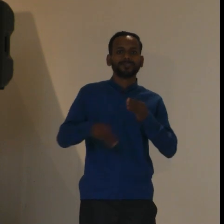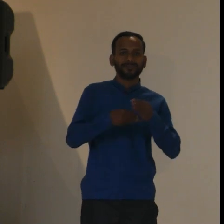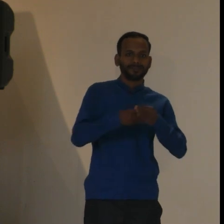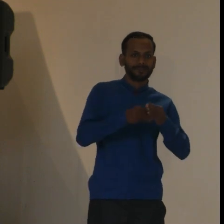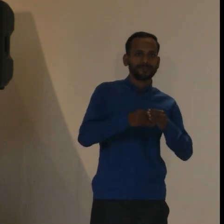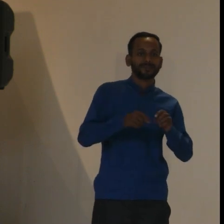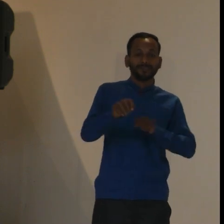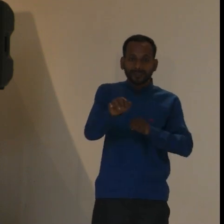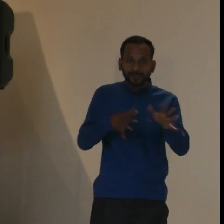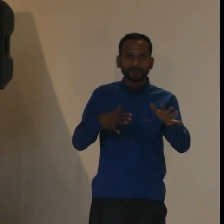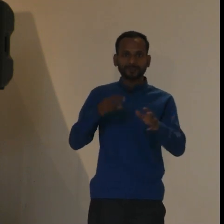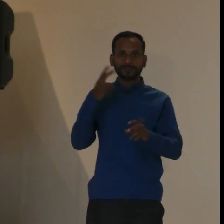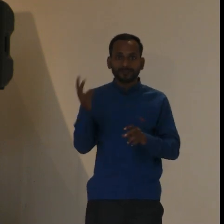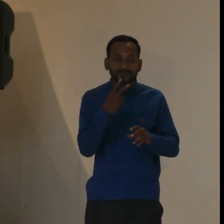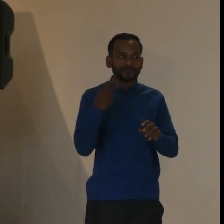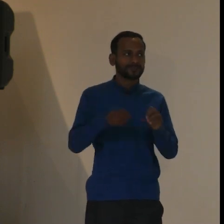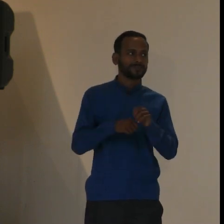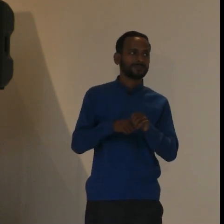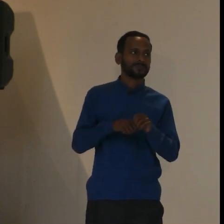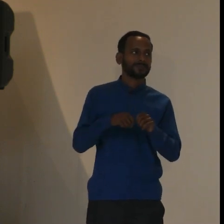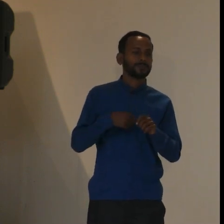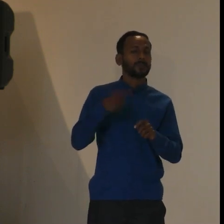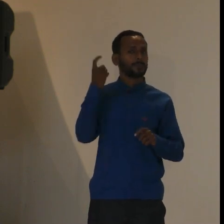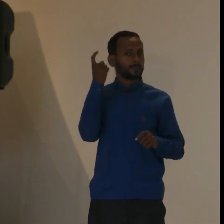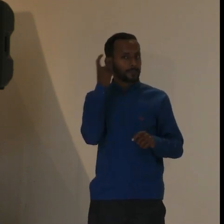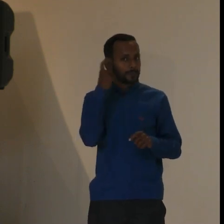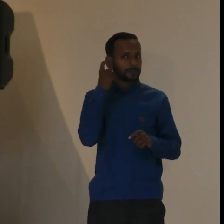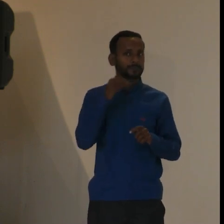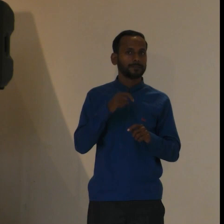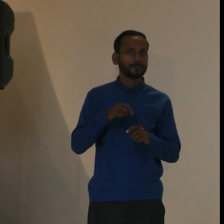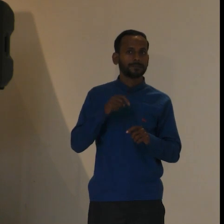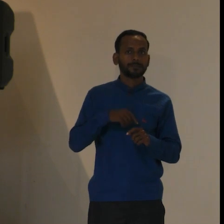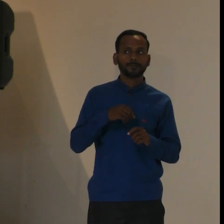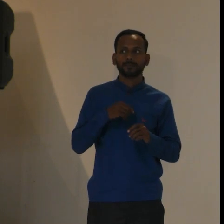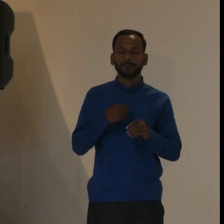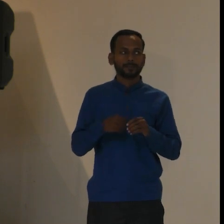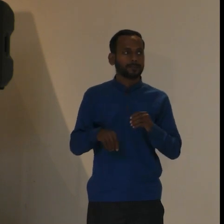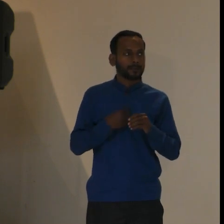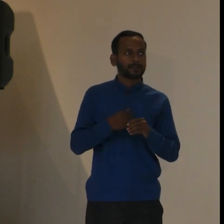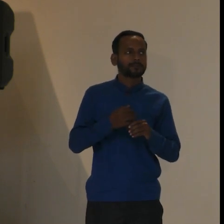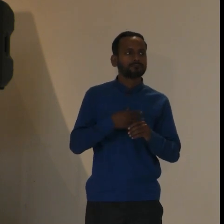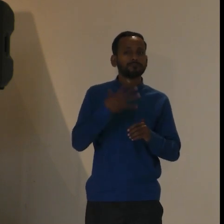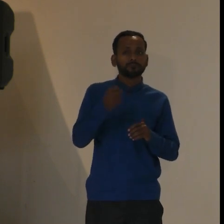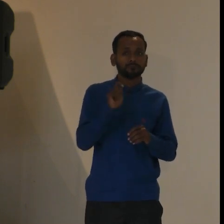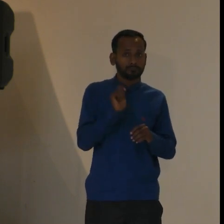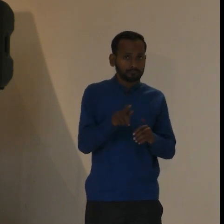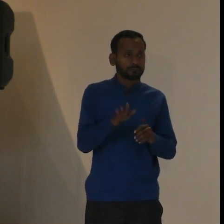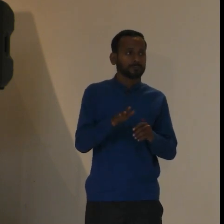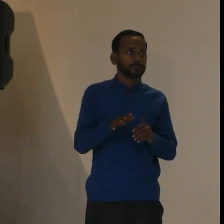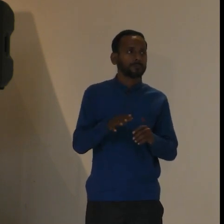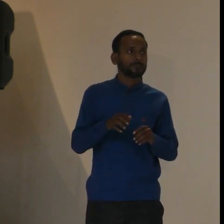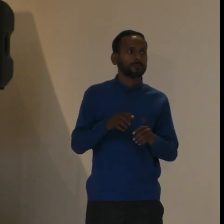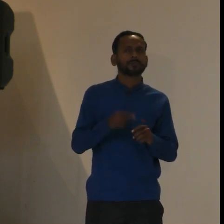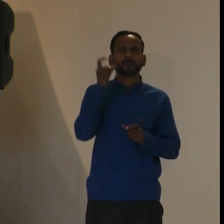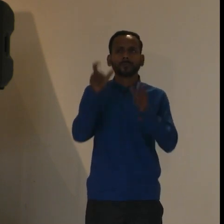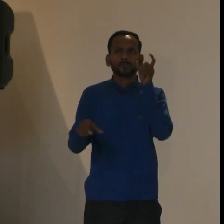city, do I feel comfortable enough to think that I belong or I deserve to go to a museum? For a lot